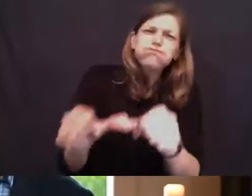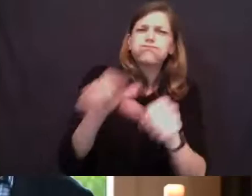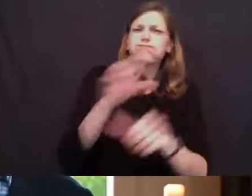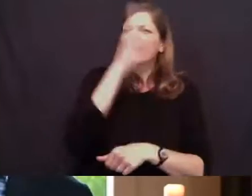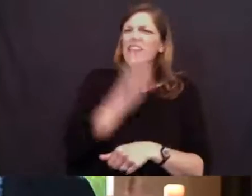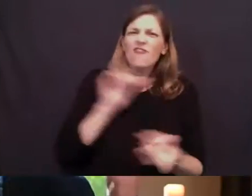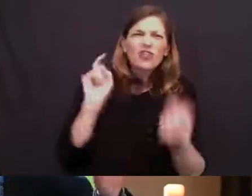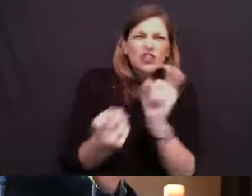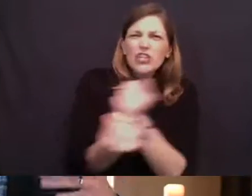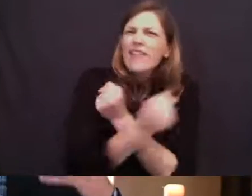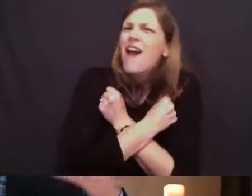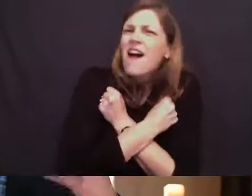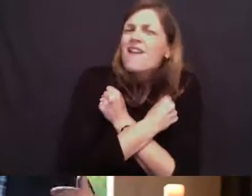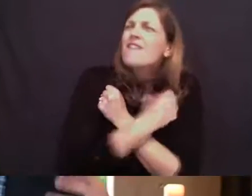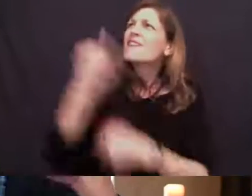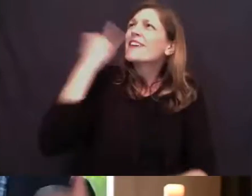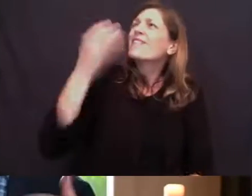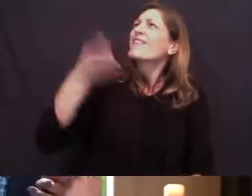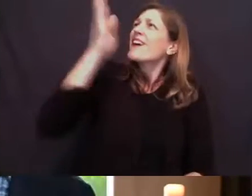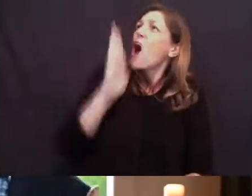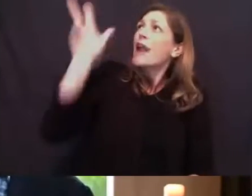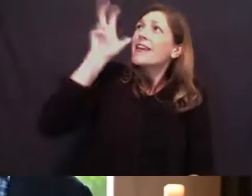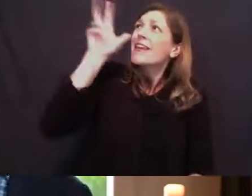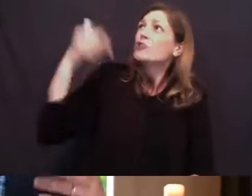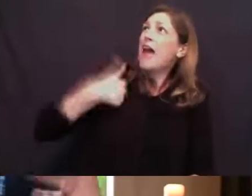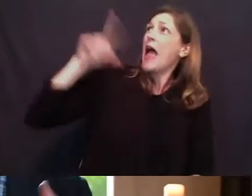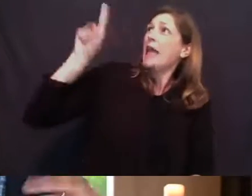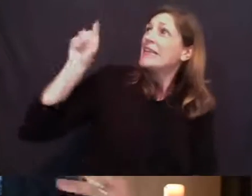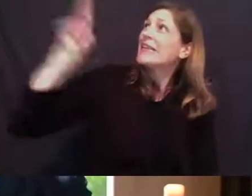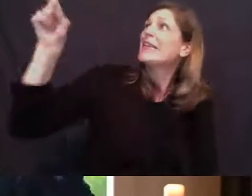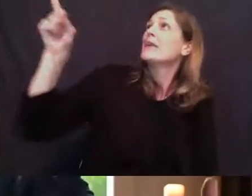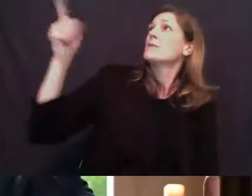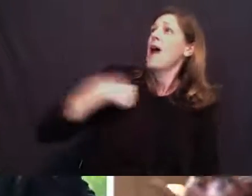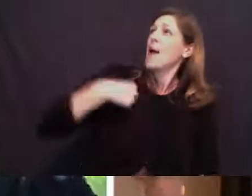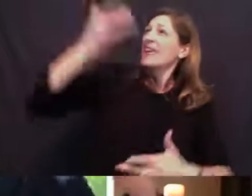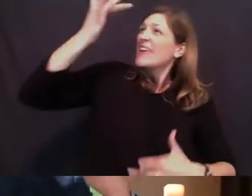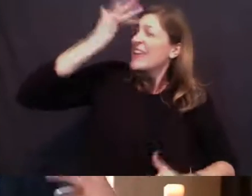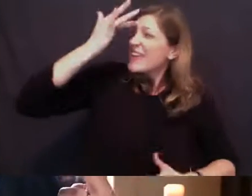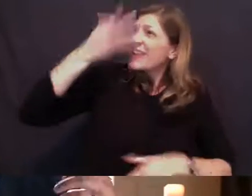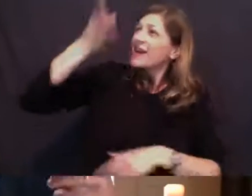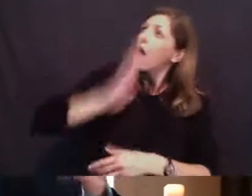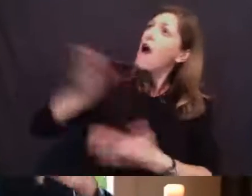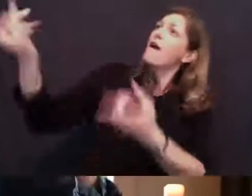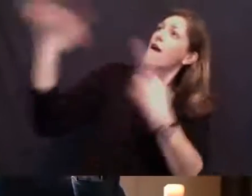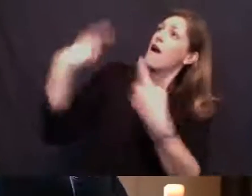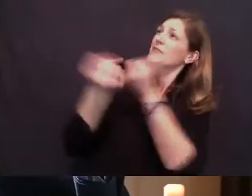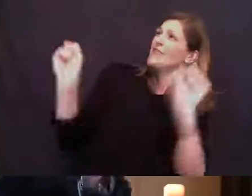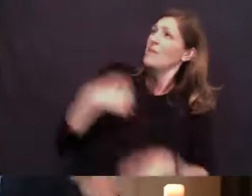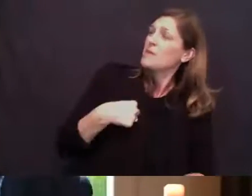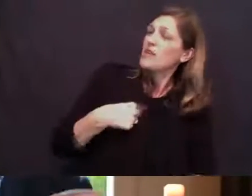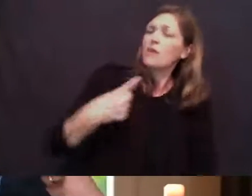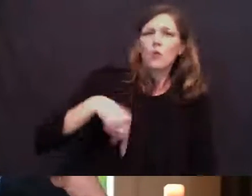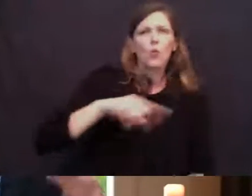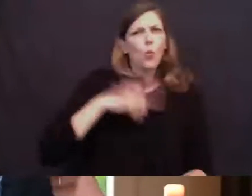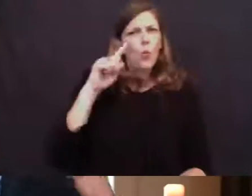unchanging love, if God were to hear that I need him, that I am ill, God, come to my rescue, we would